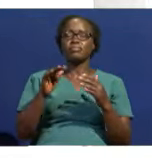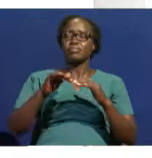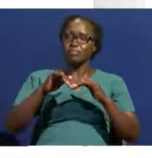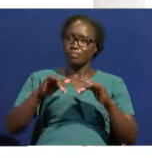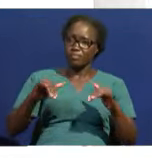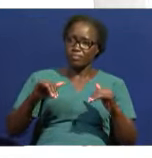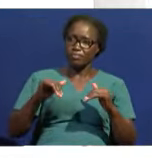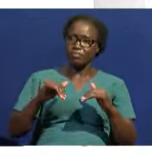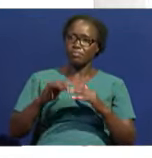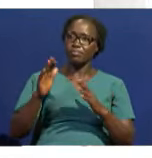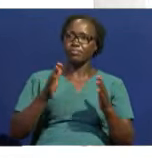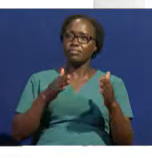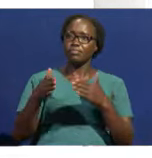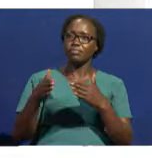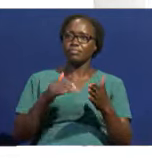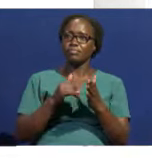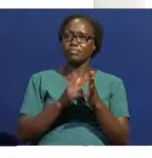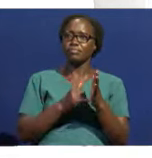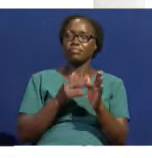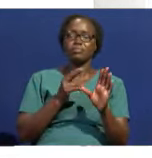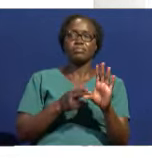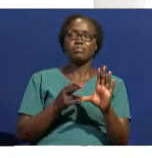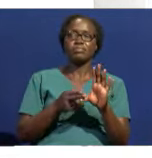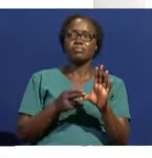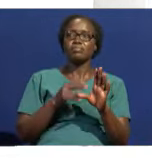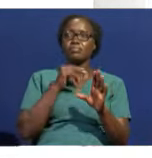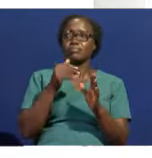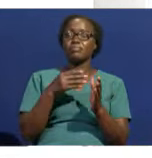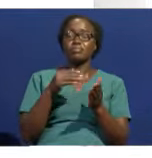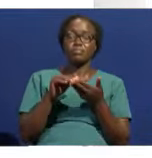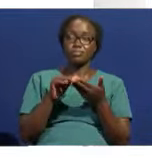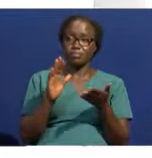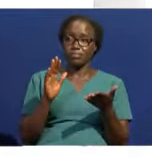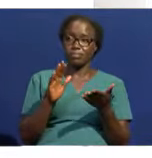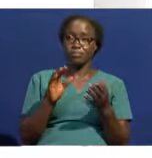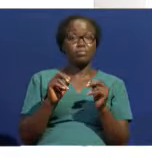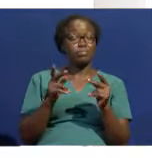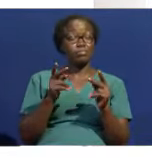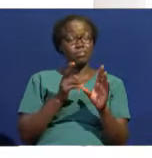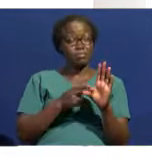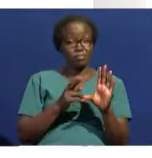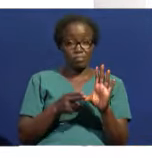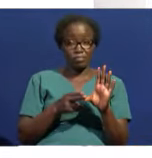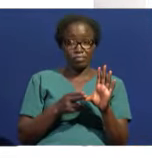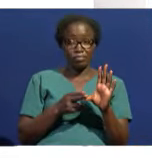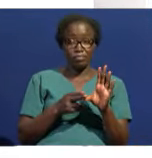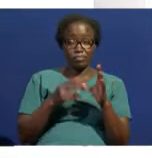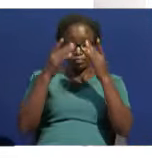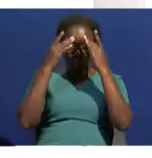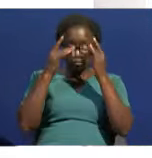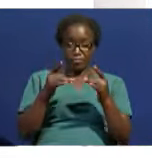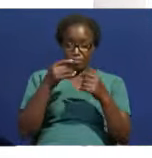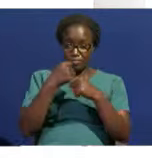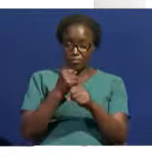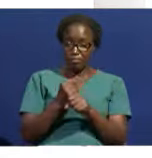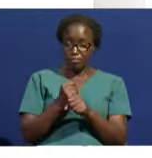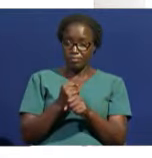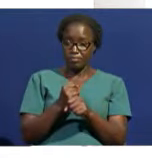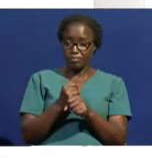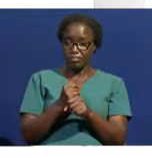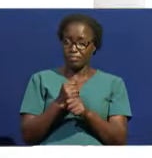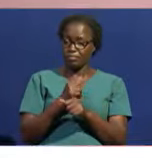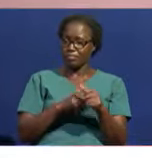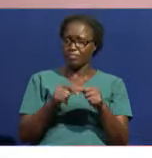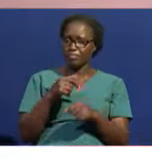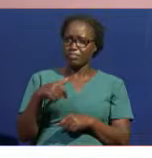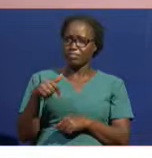spaces, more avenues to just participate. We are not asking for much. Is it okay to participate in these decisions that are being made, that are